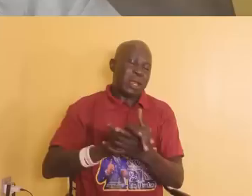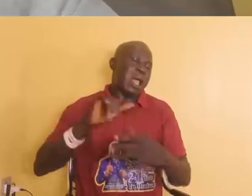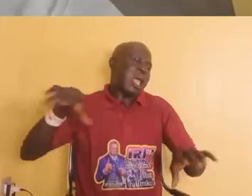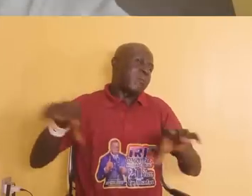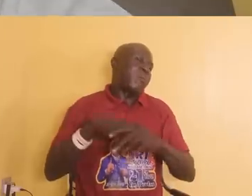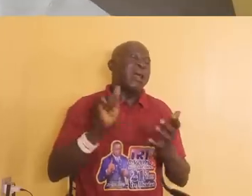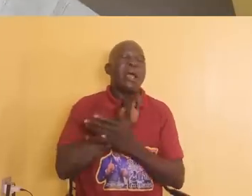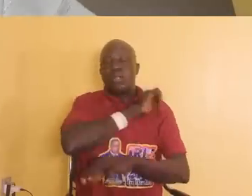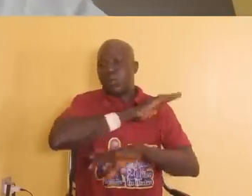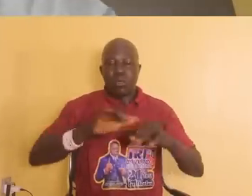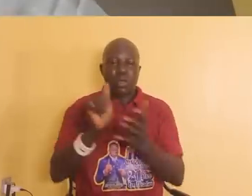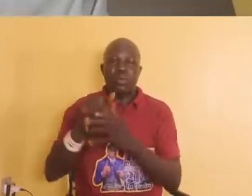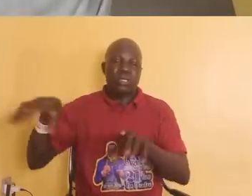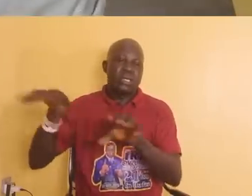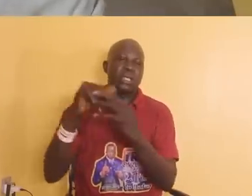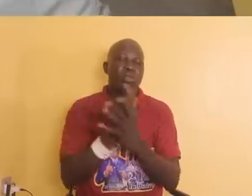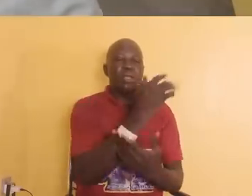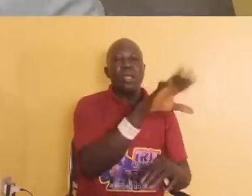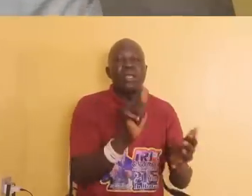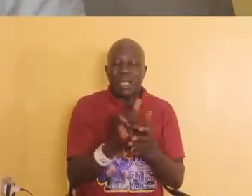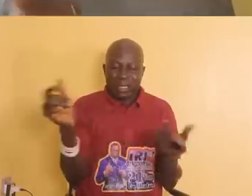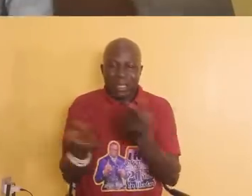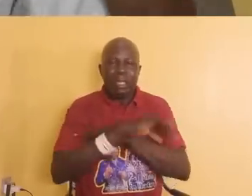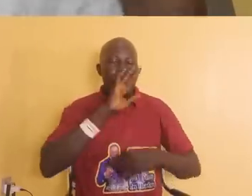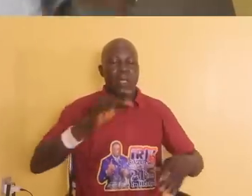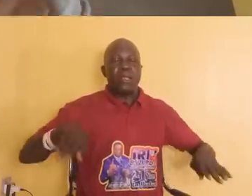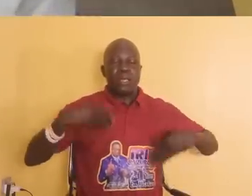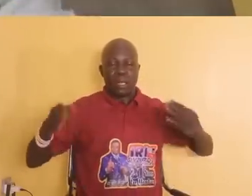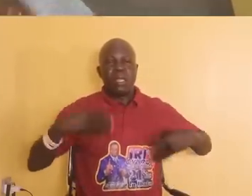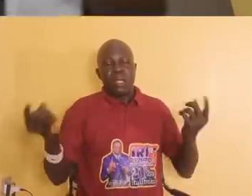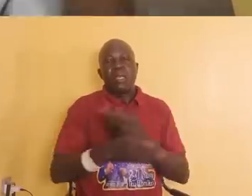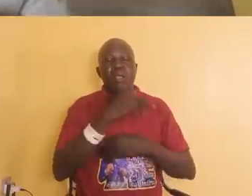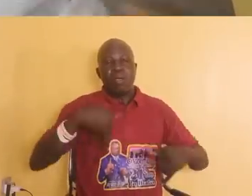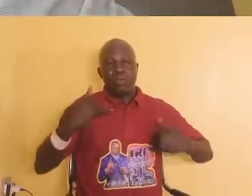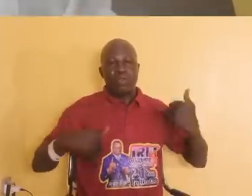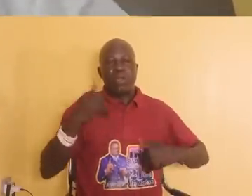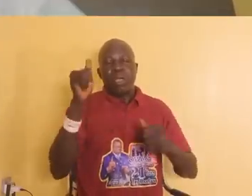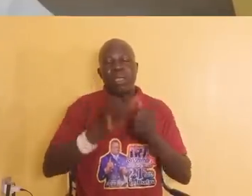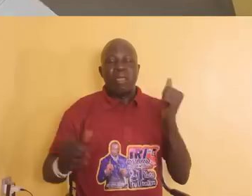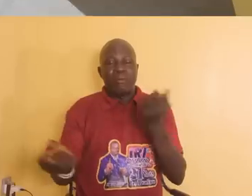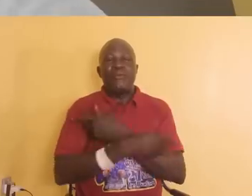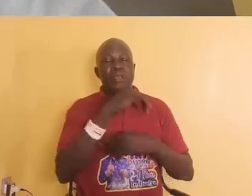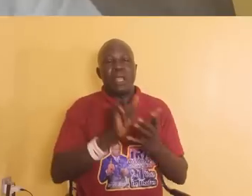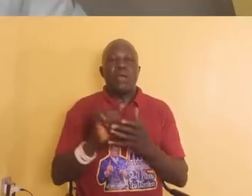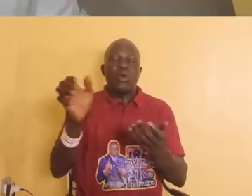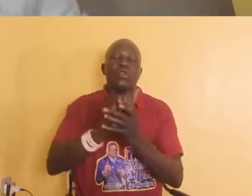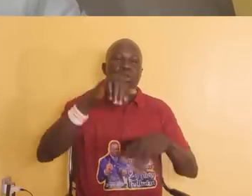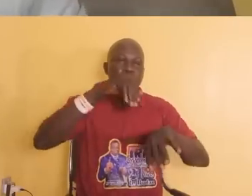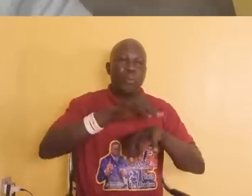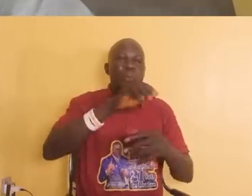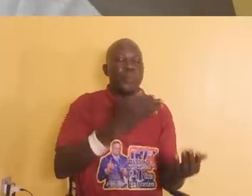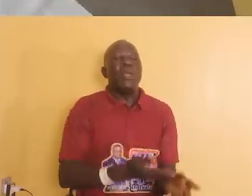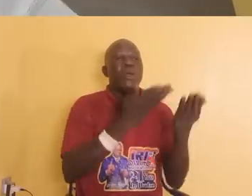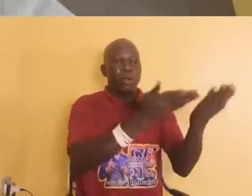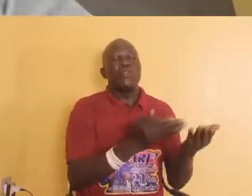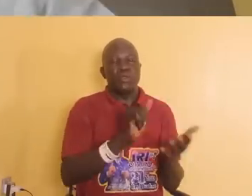did not enjoy parija let's settle o ni ojo eje ojo ayo that that is the day of connect every day that she connect that ojo to be o